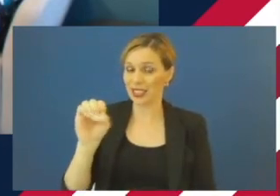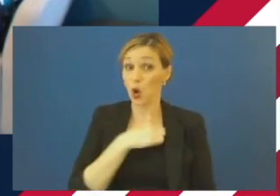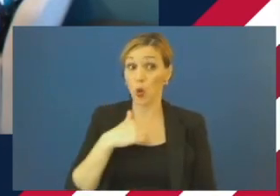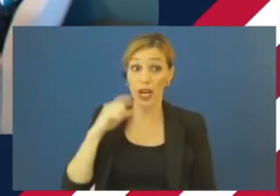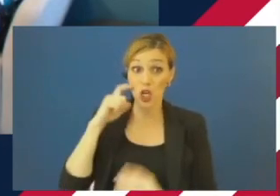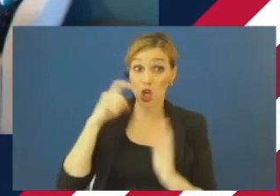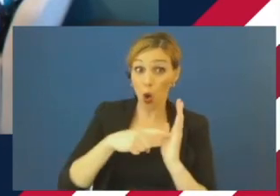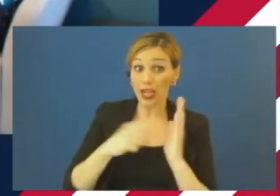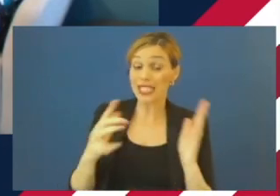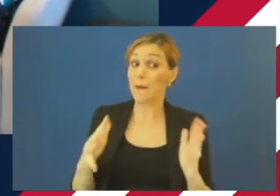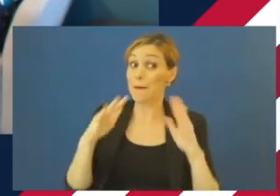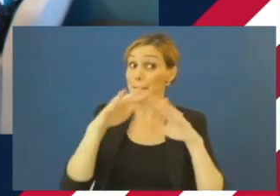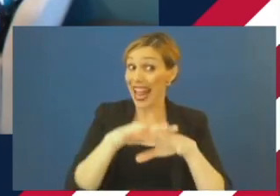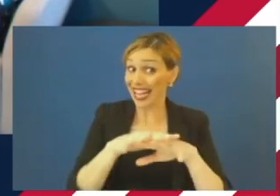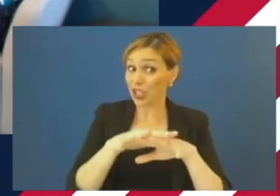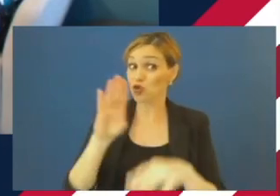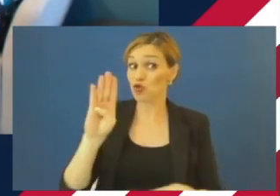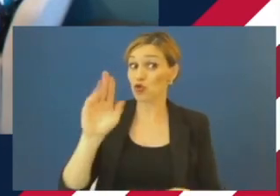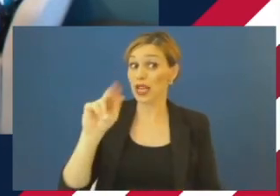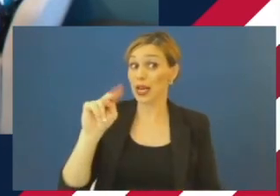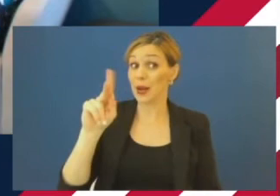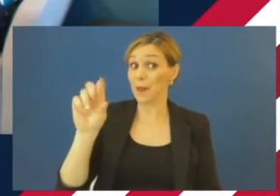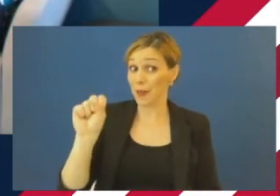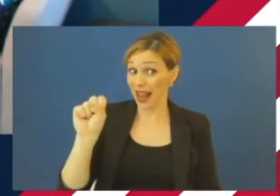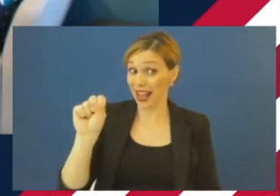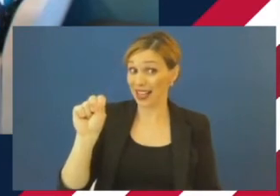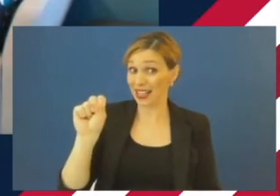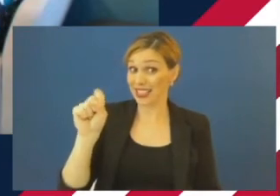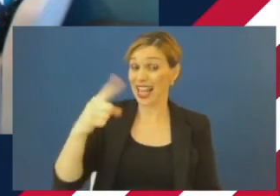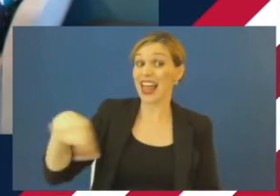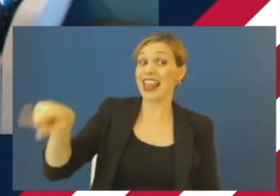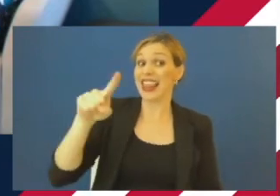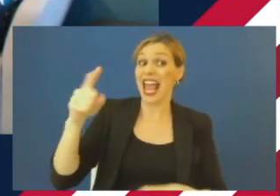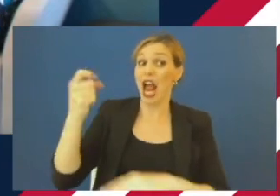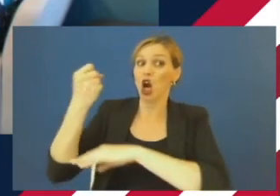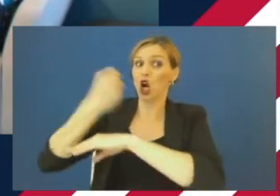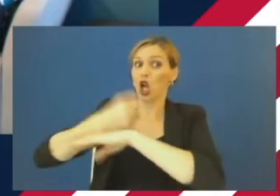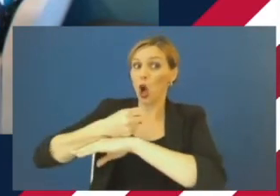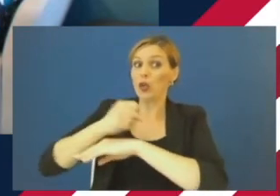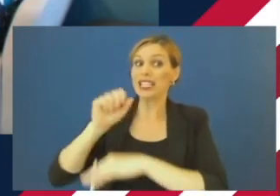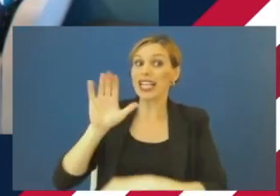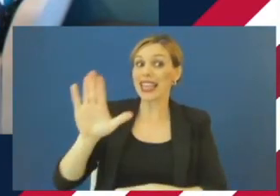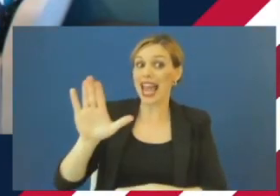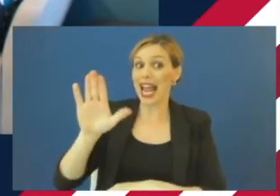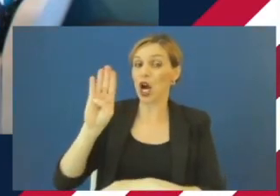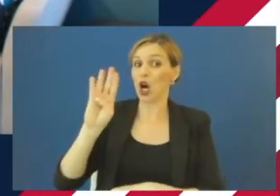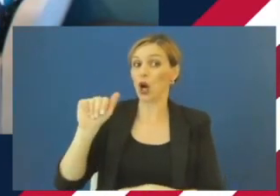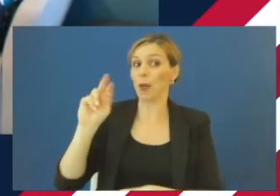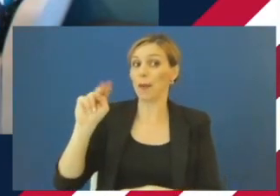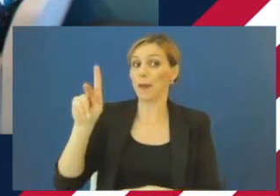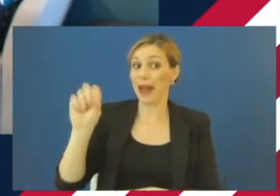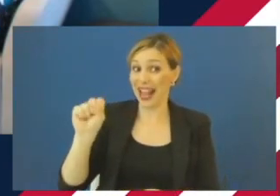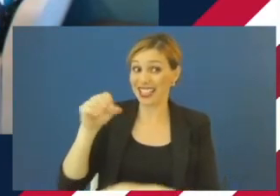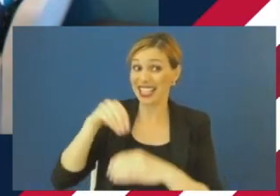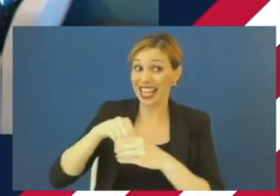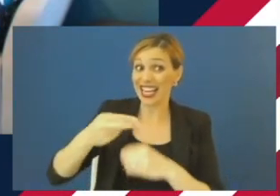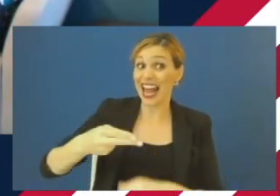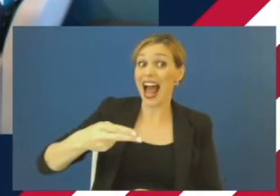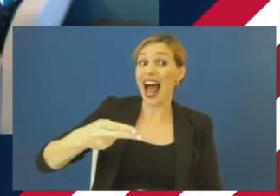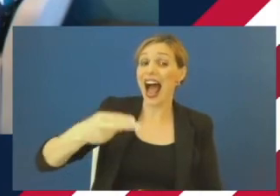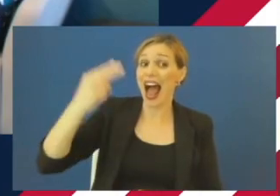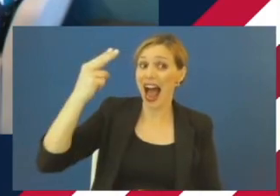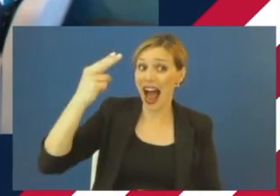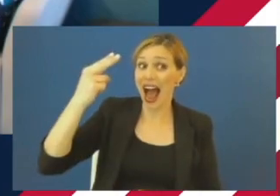their branches in high-income, affluent Black neighborhoods at a higher rate than they're closing